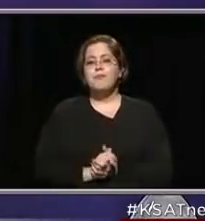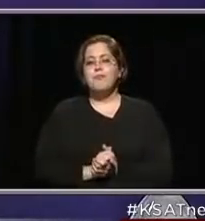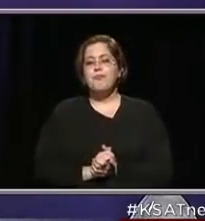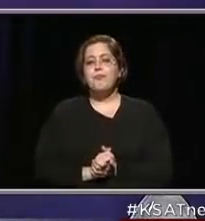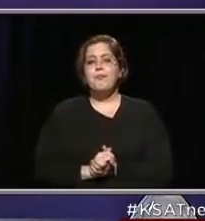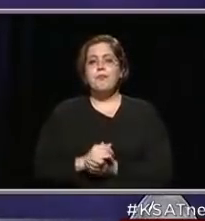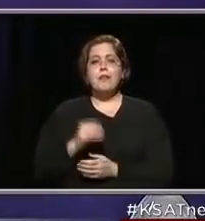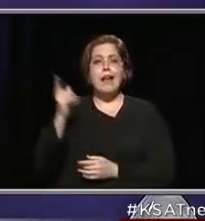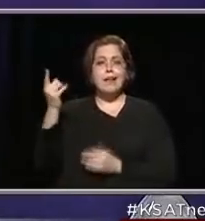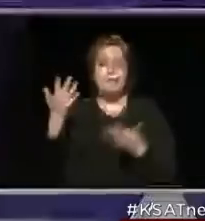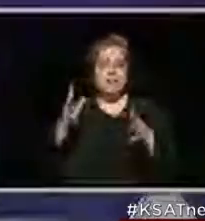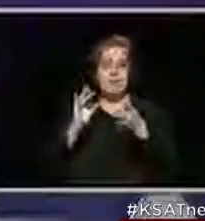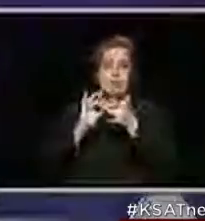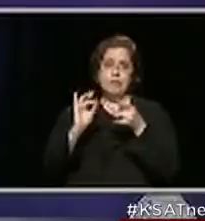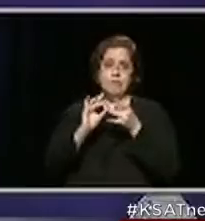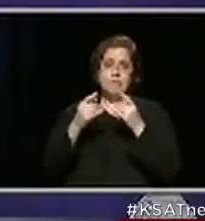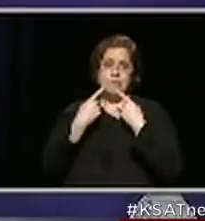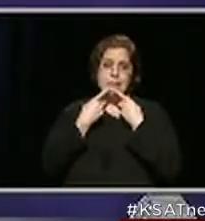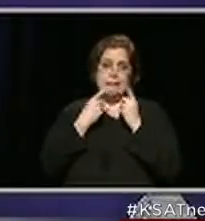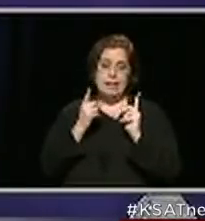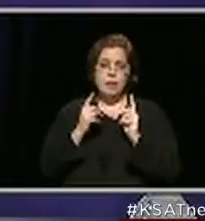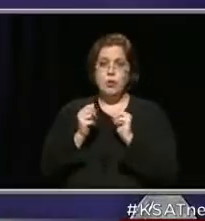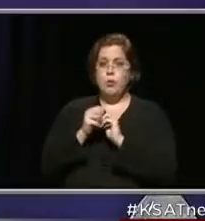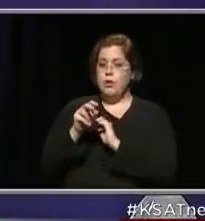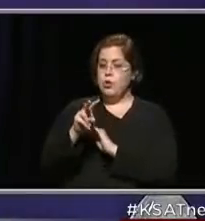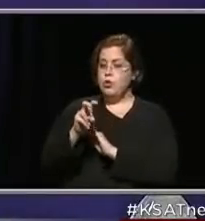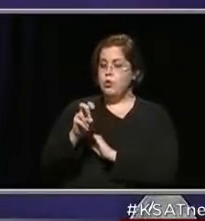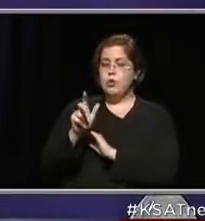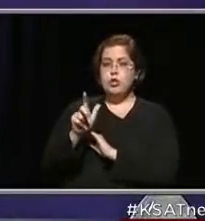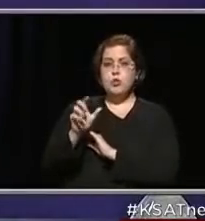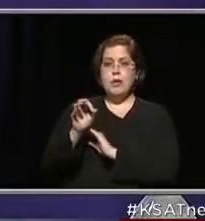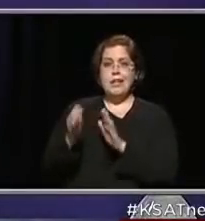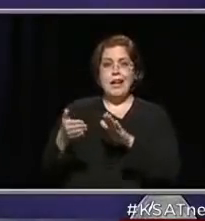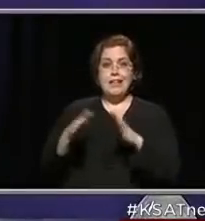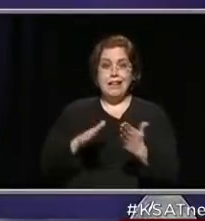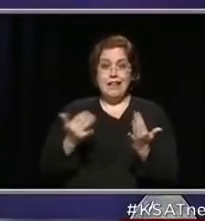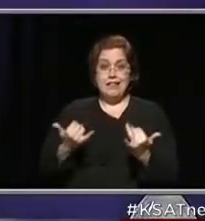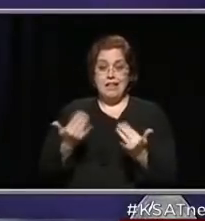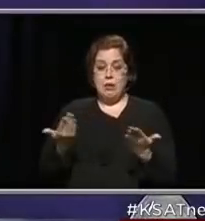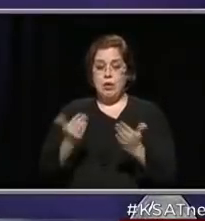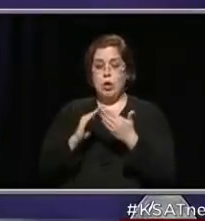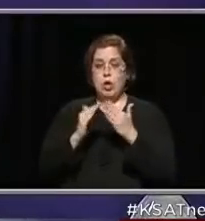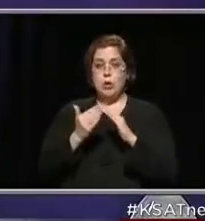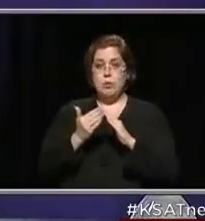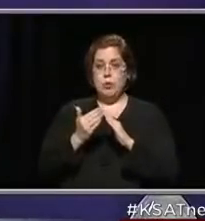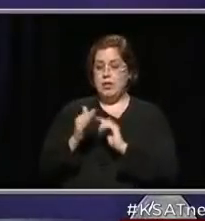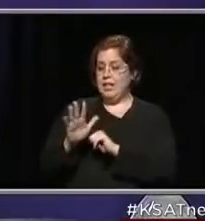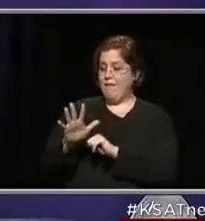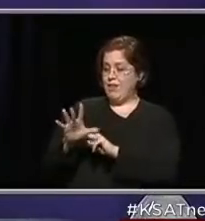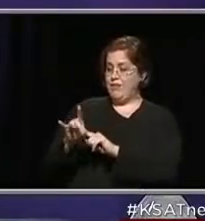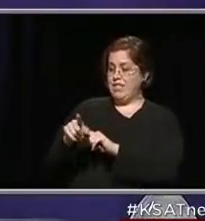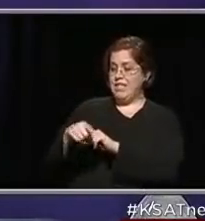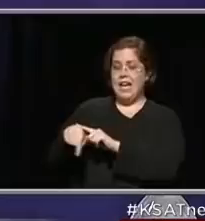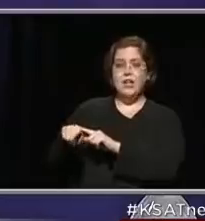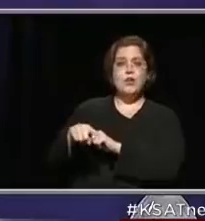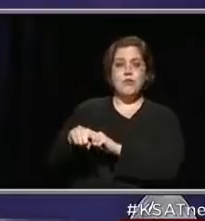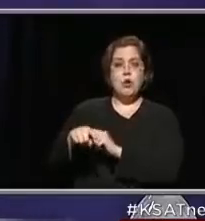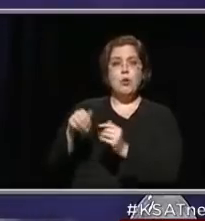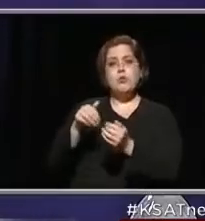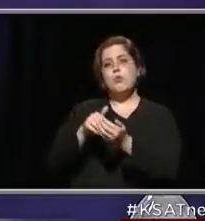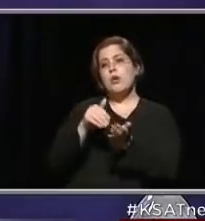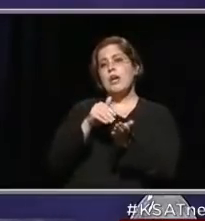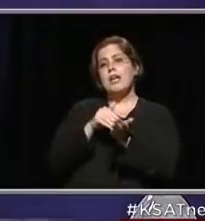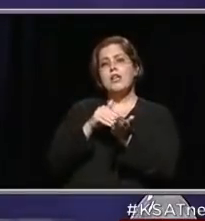As the mayor stated, with 229 deaths now in our community, 58 of them were in